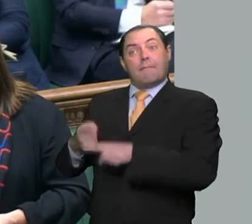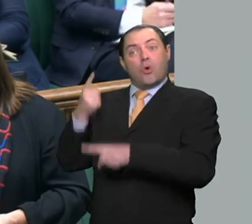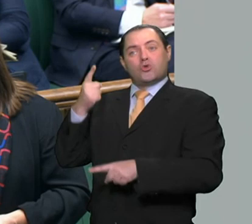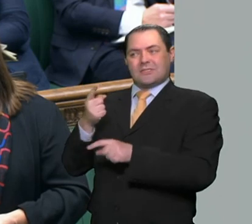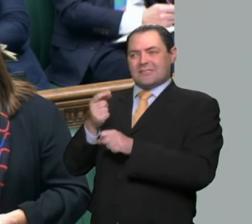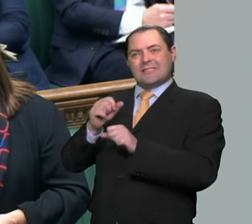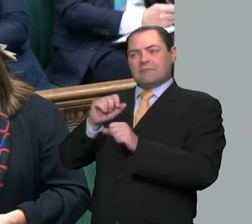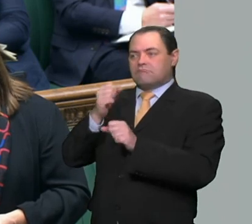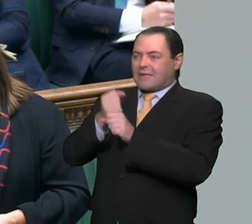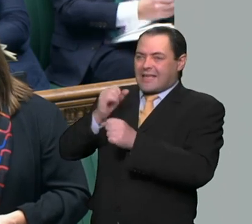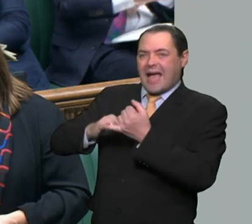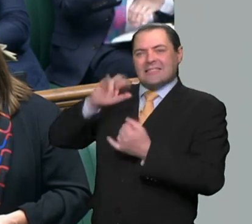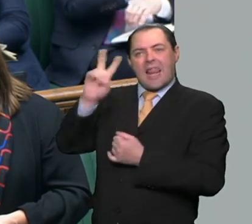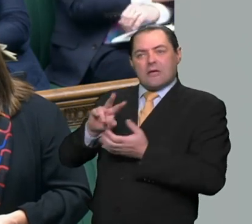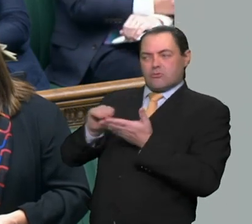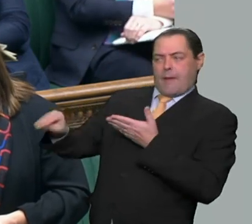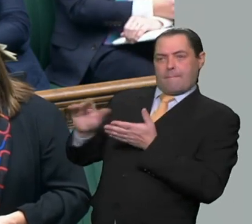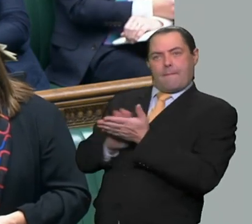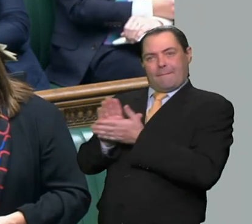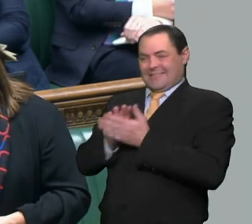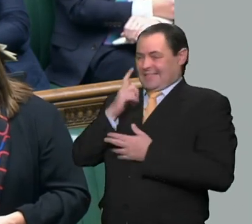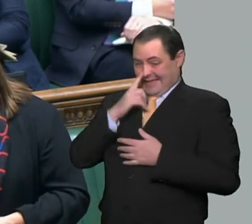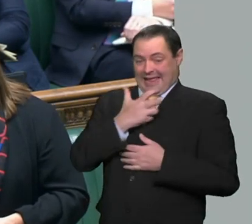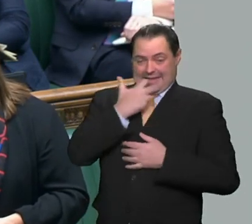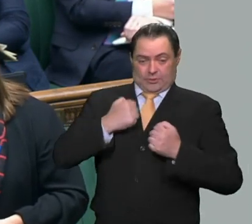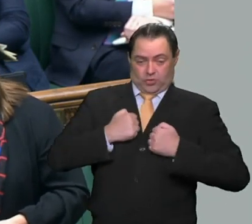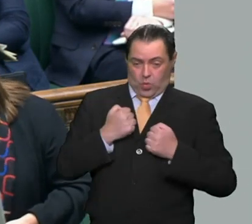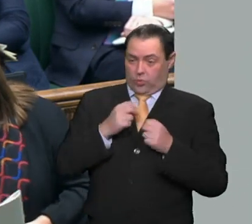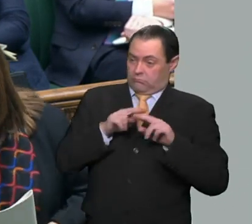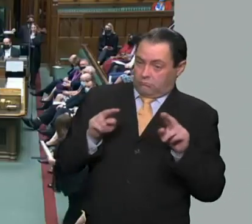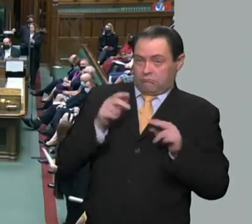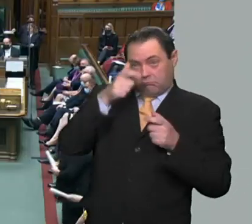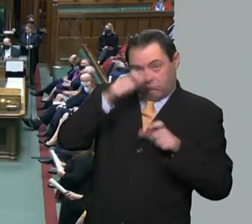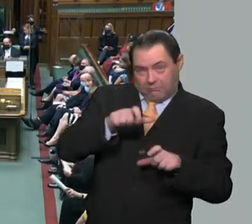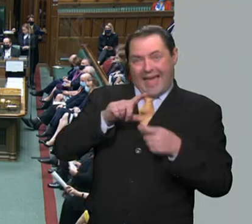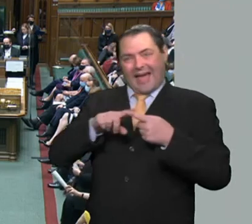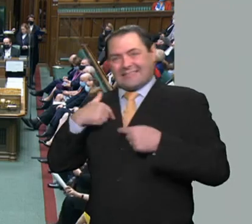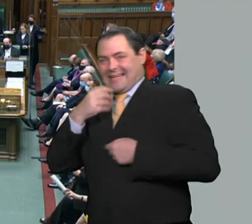income families so no one has to choose between heating and eating this winter?